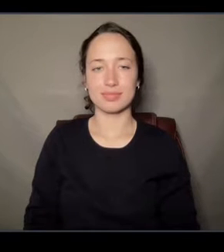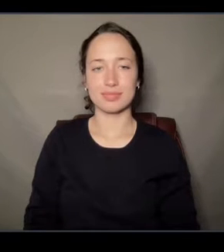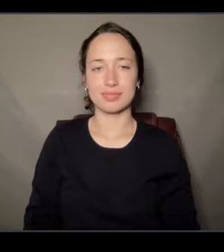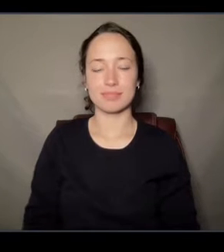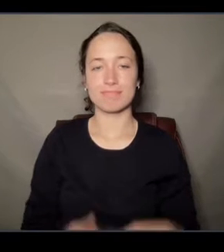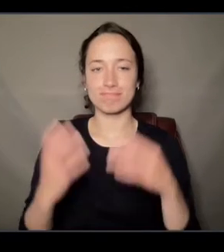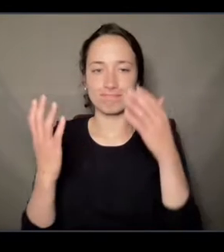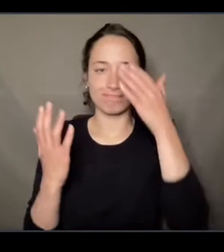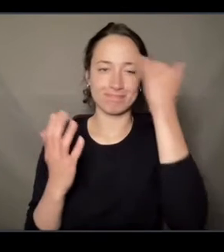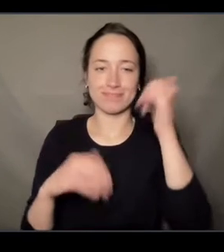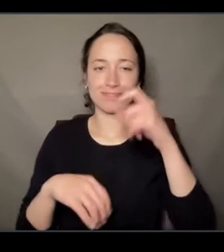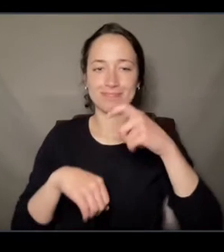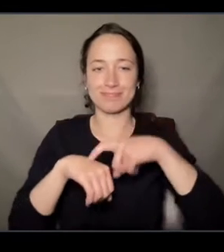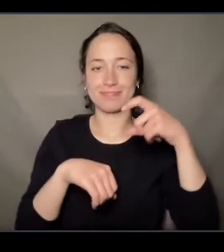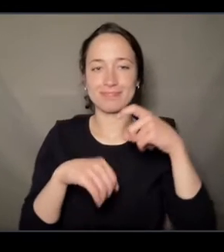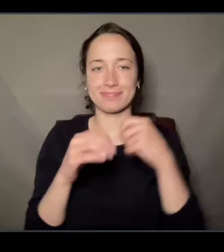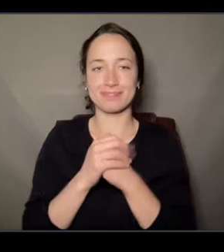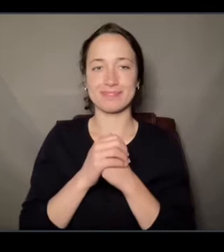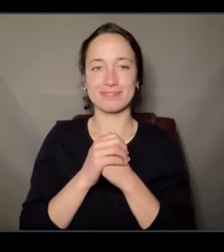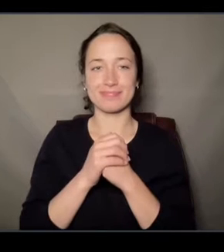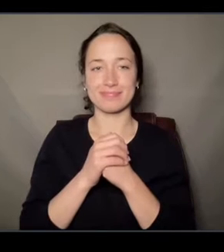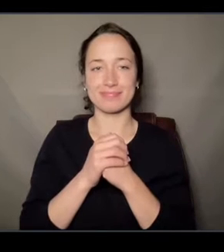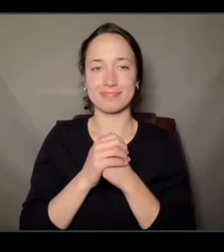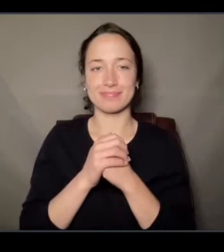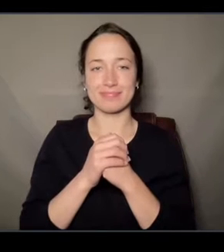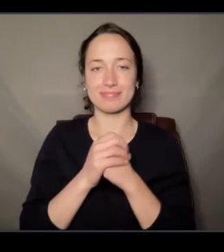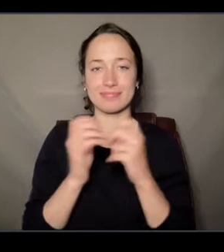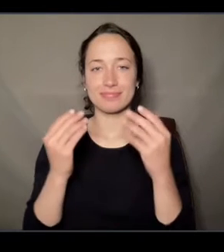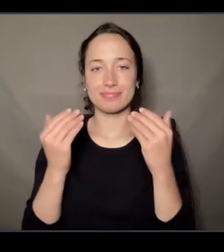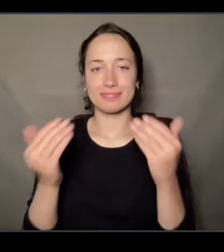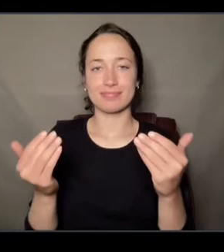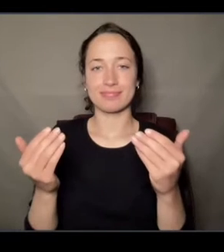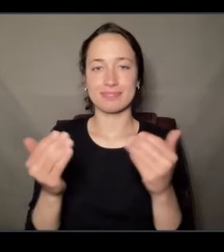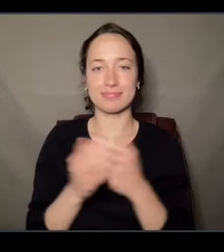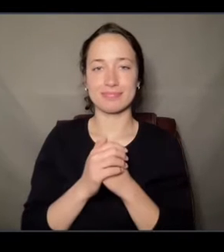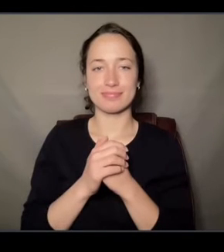start the timer. I always forget that. Okay, go.